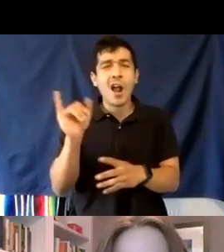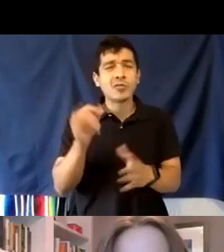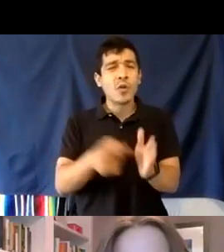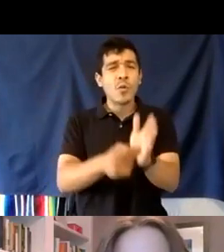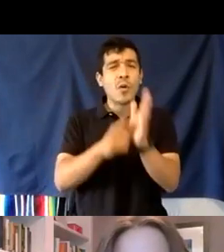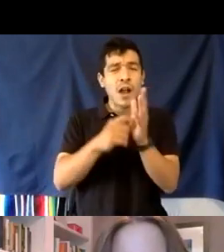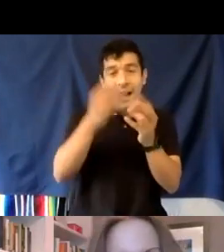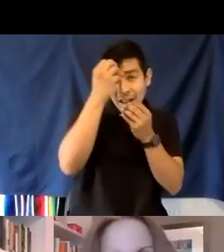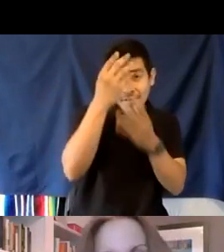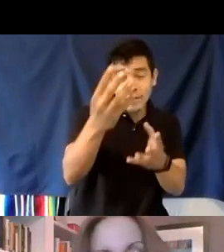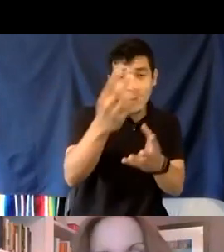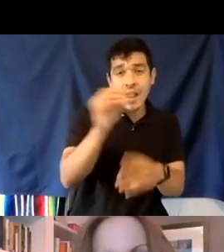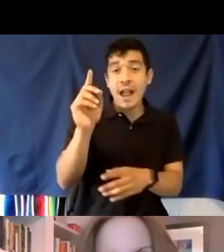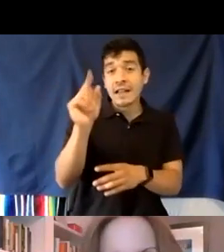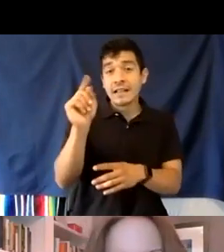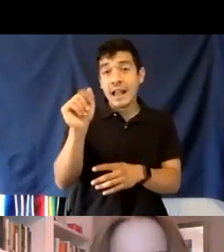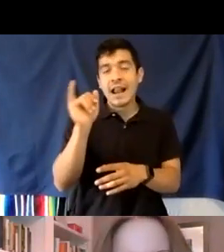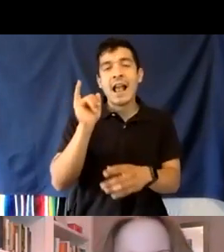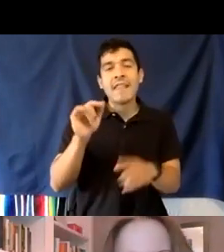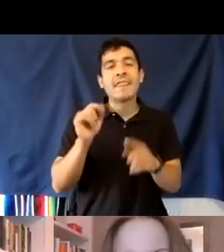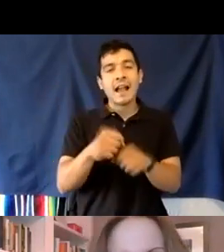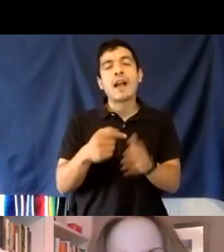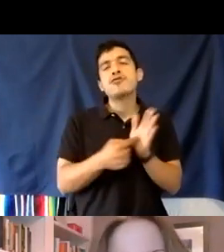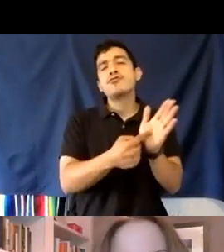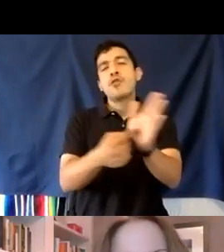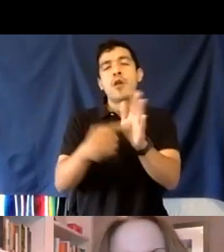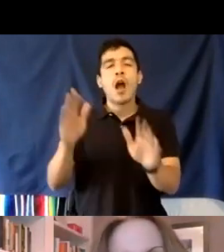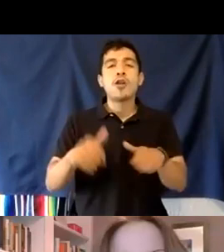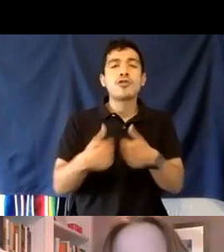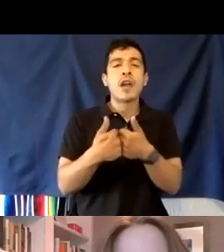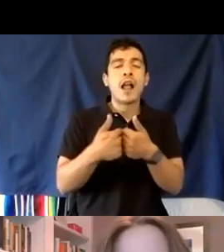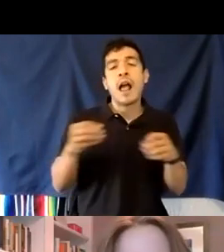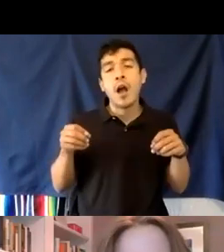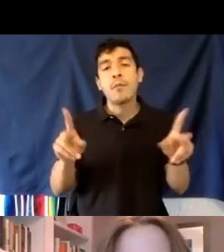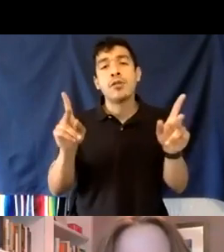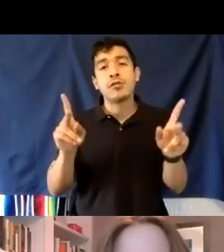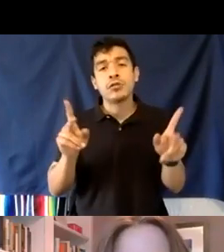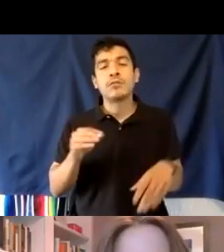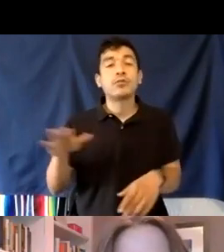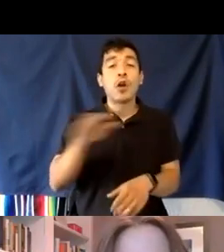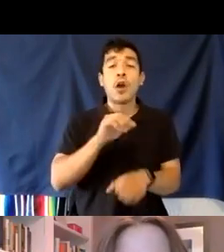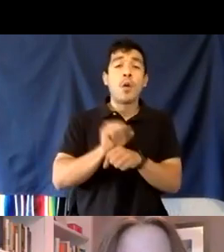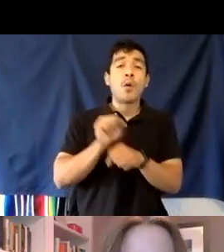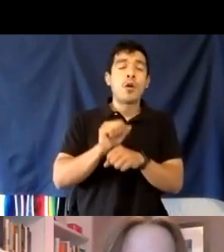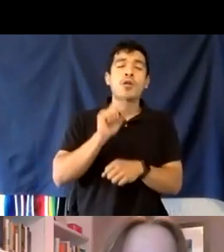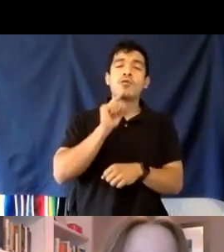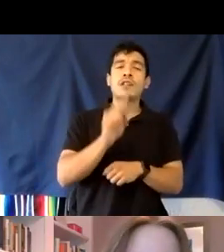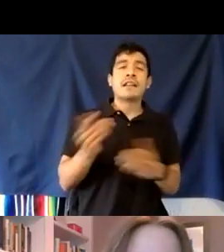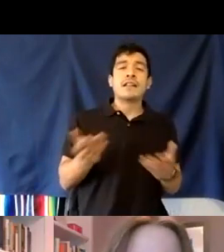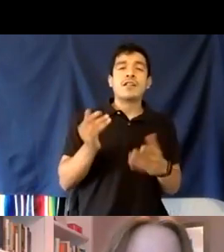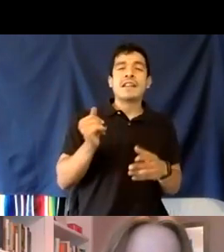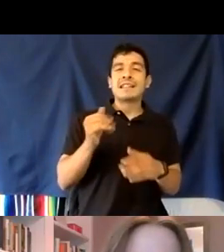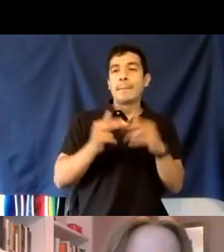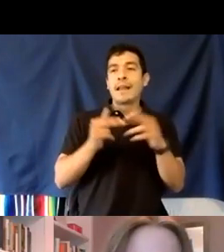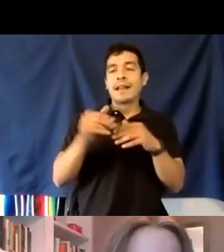reveal the scope of a challenge and opportunity. So our work at CMSI is really built within this equation. And over the